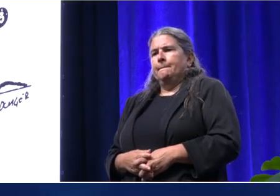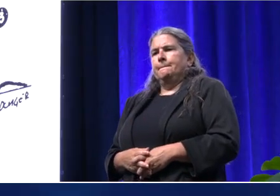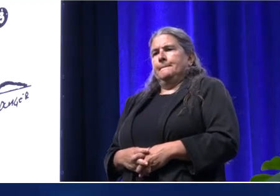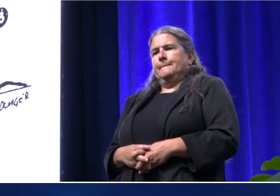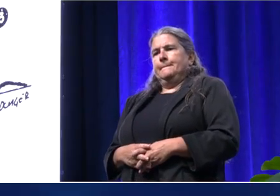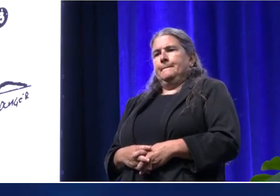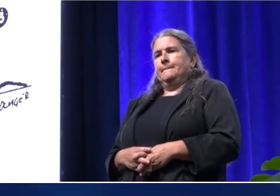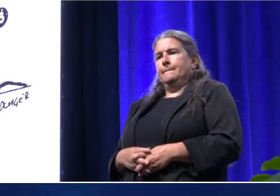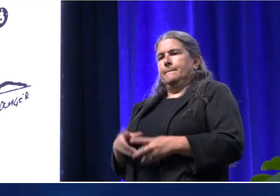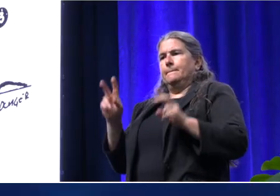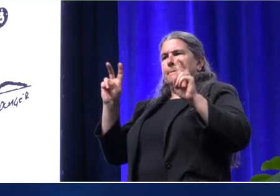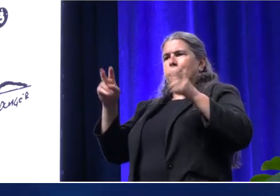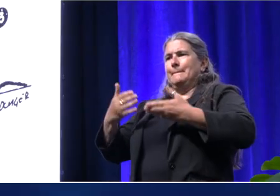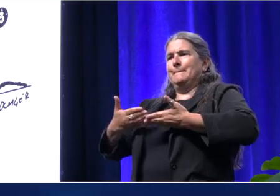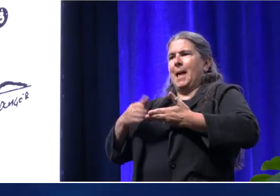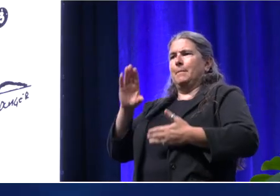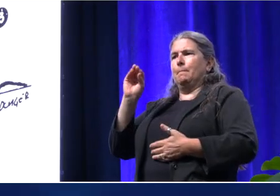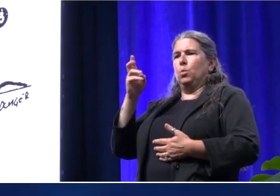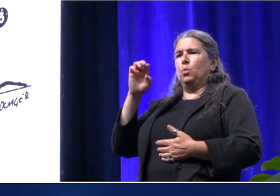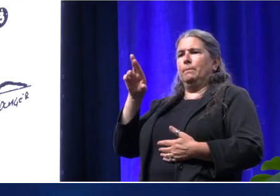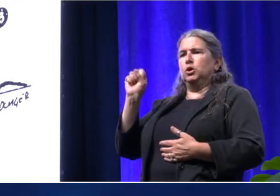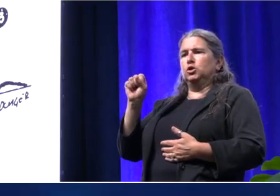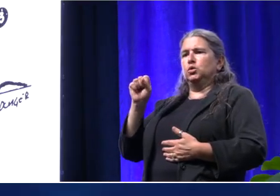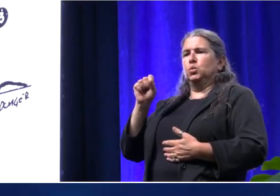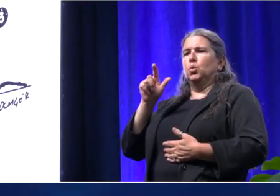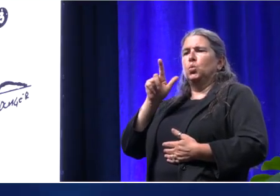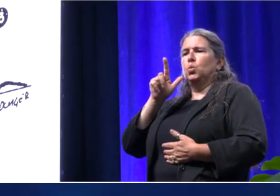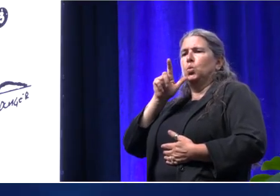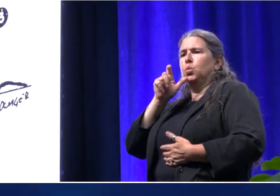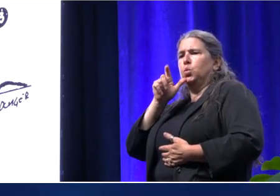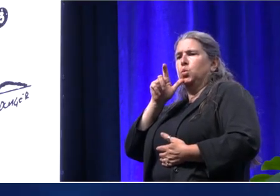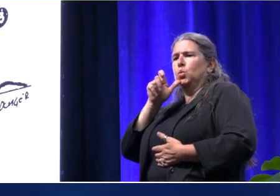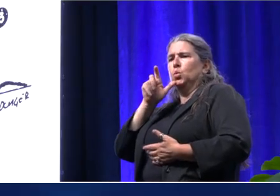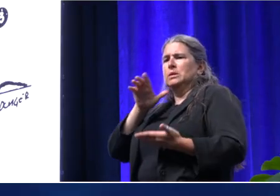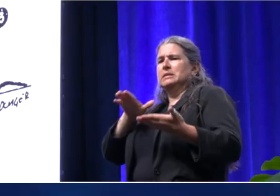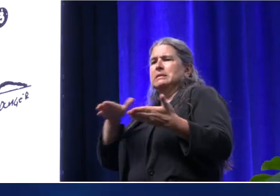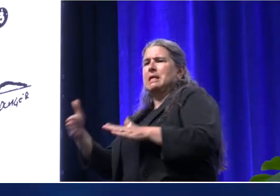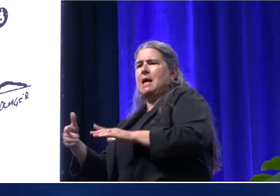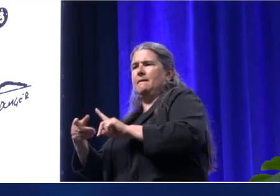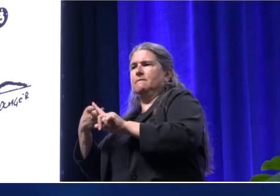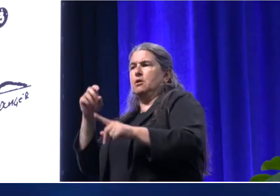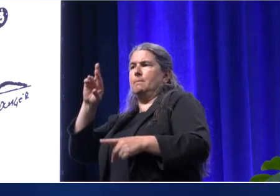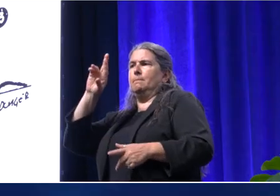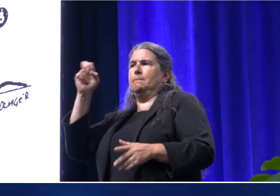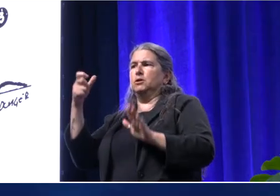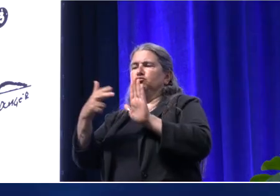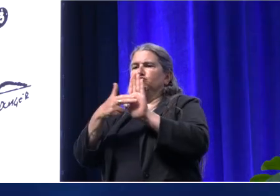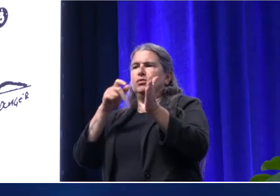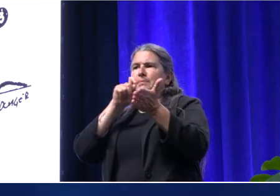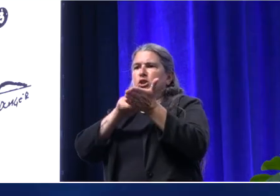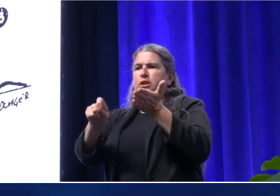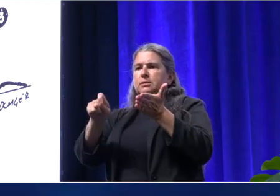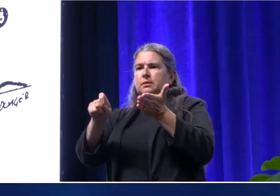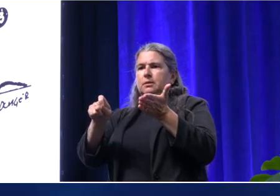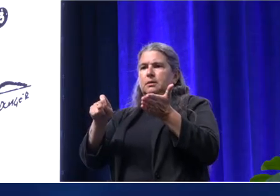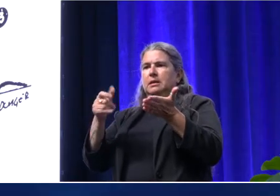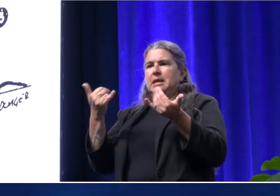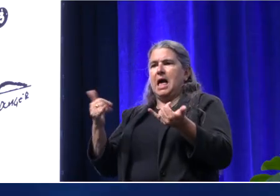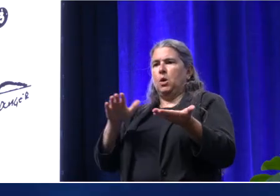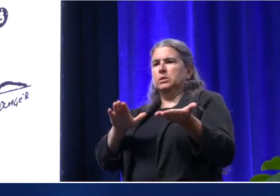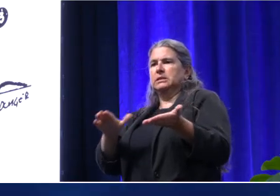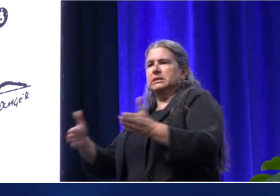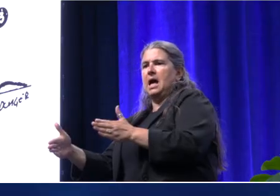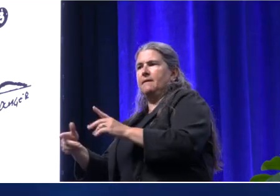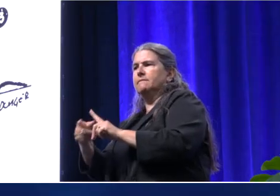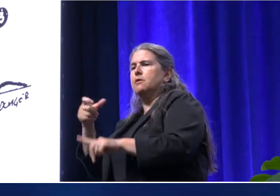the primary folks who are dying of prescription opioid overdoses in the 2000s, and they're now dying of other causes, stopping use,